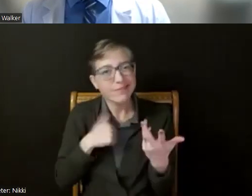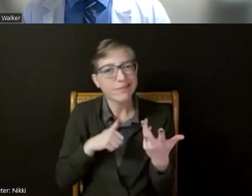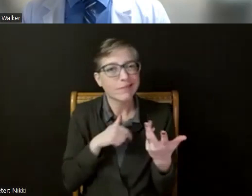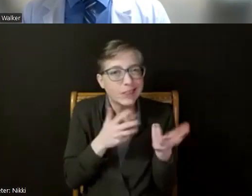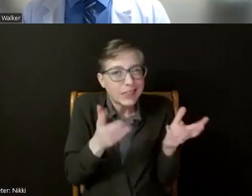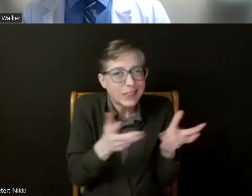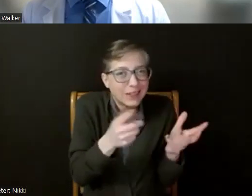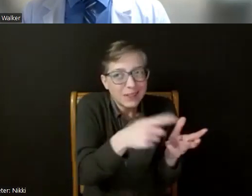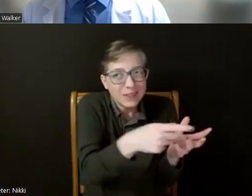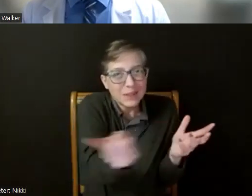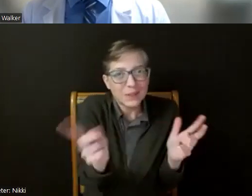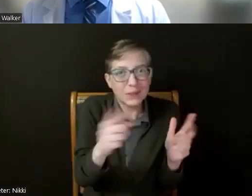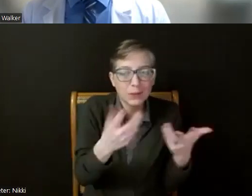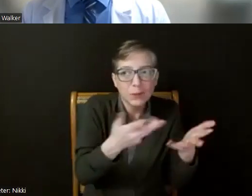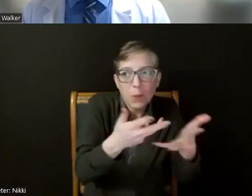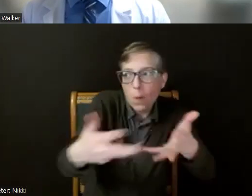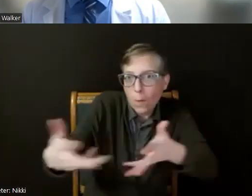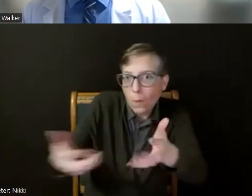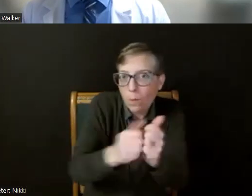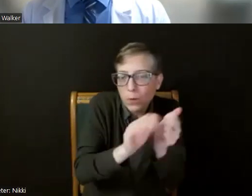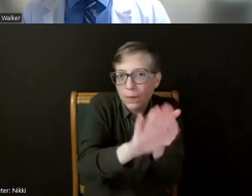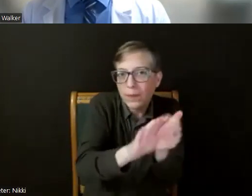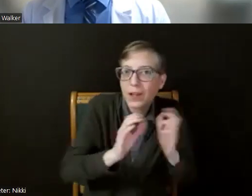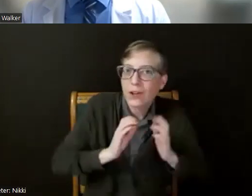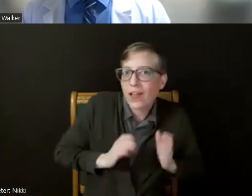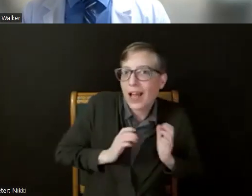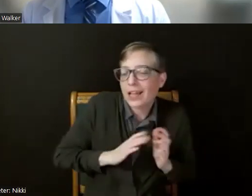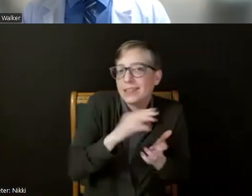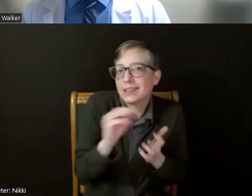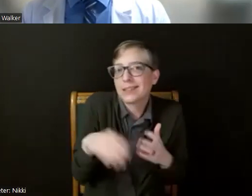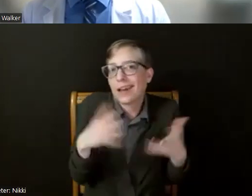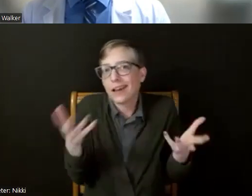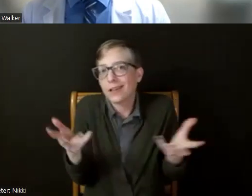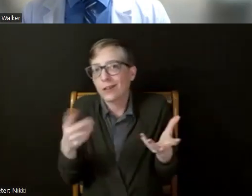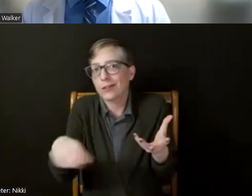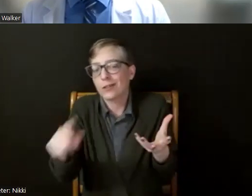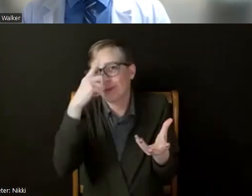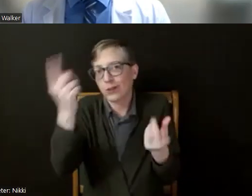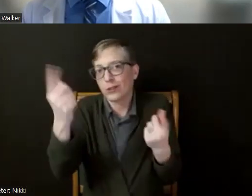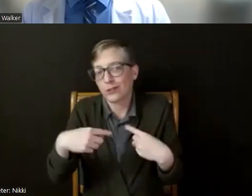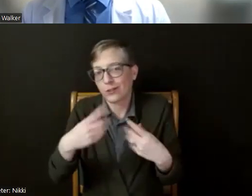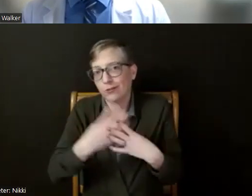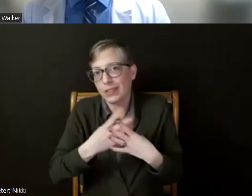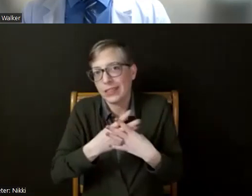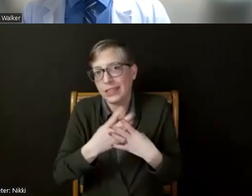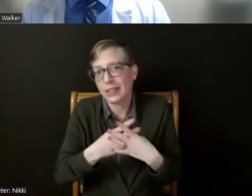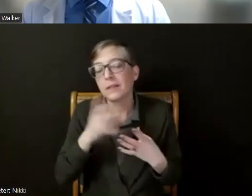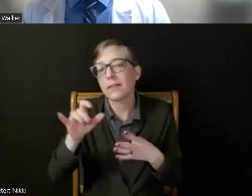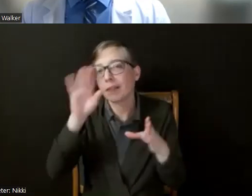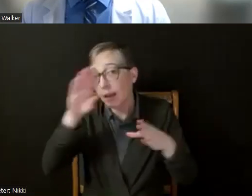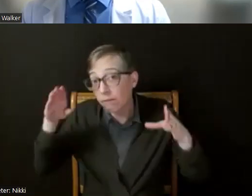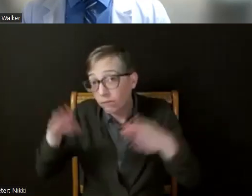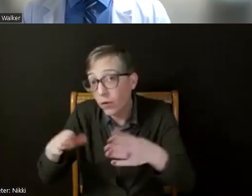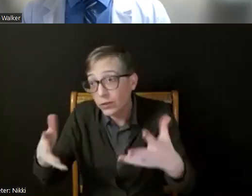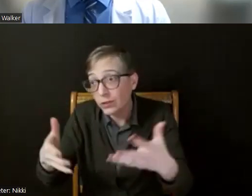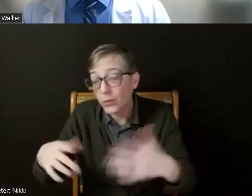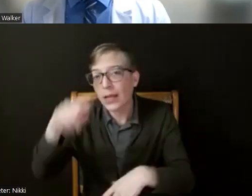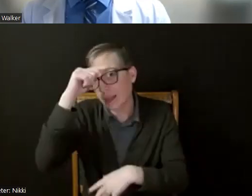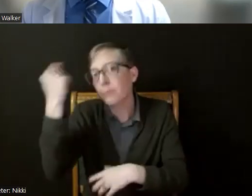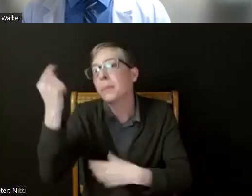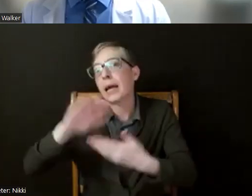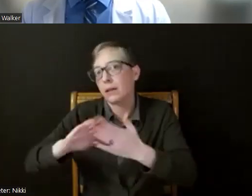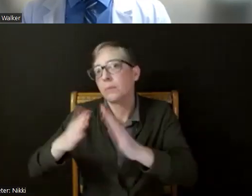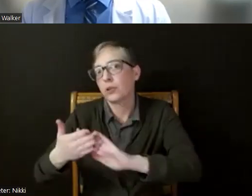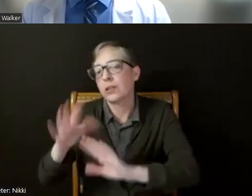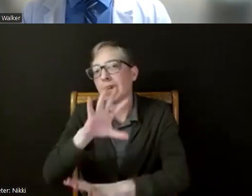when needed. And that's really focused more on the Black community and inner city population, because unfortunately there